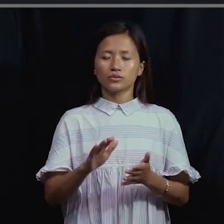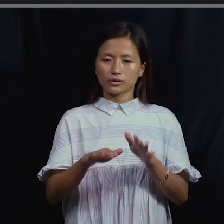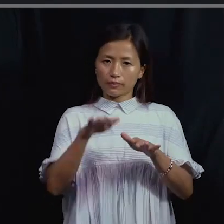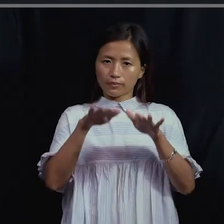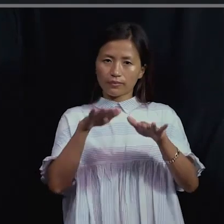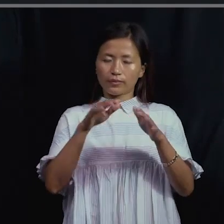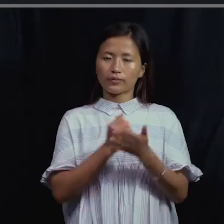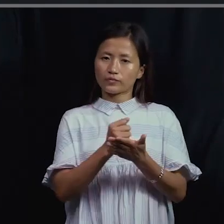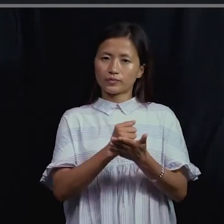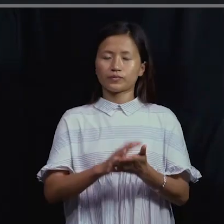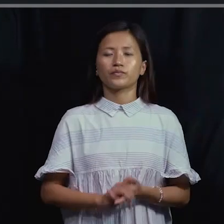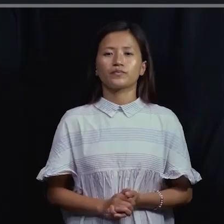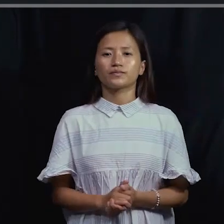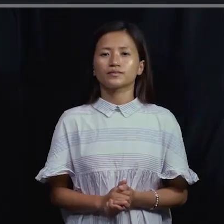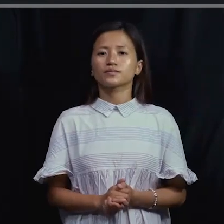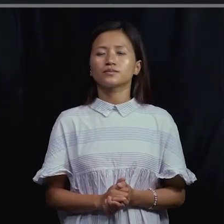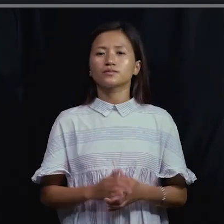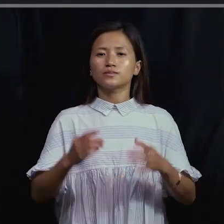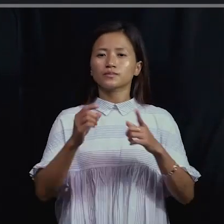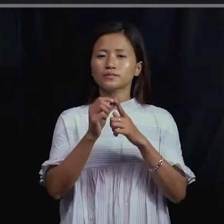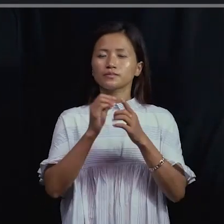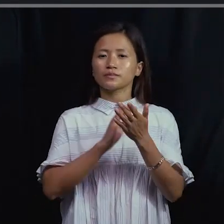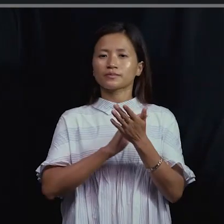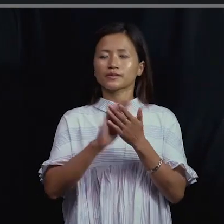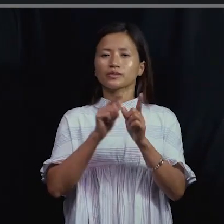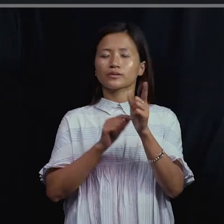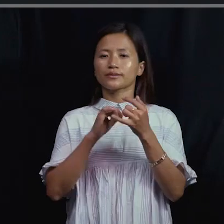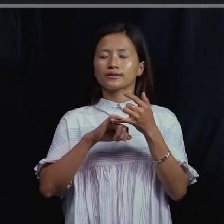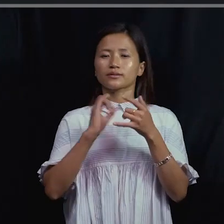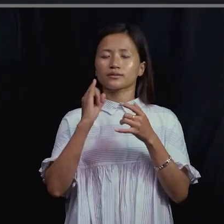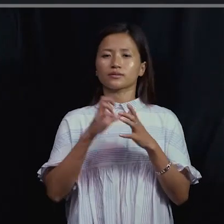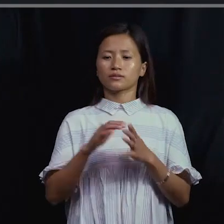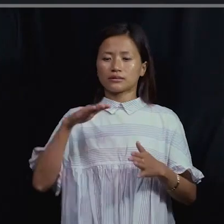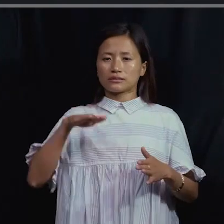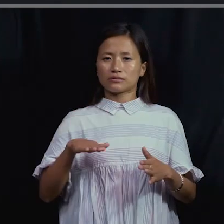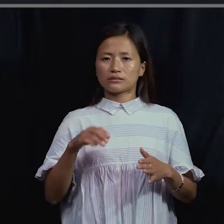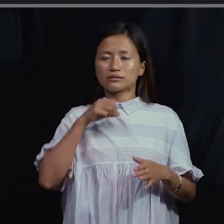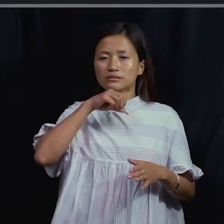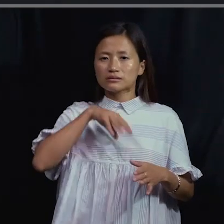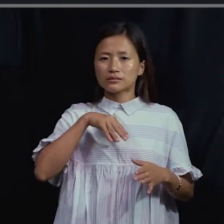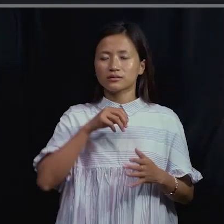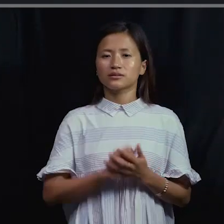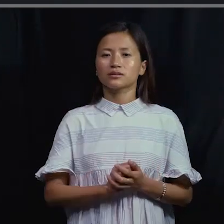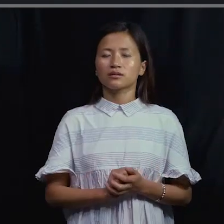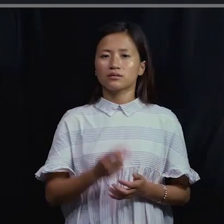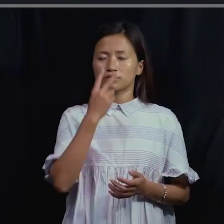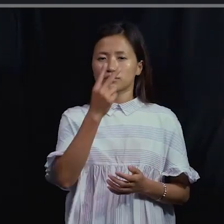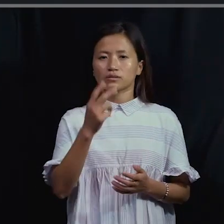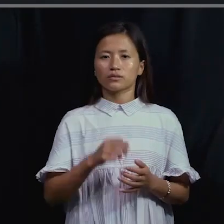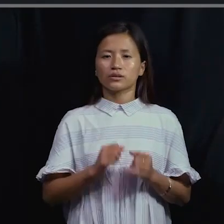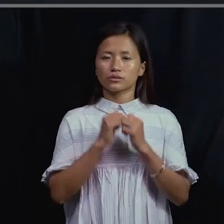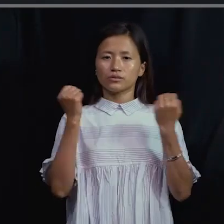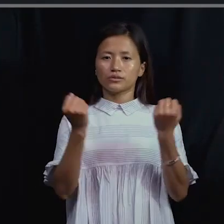balance. Okay, so those are the physical development in the adolescent stage. Now let us look into the